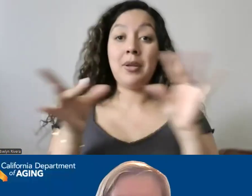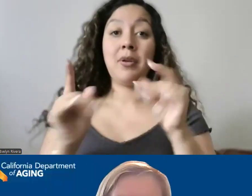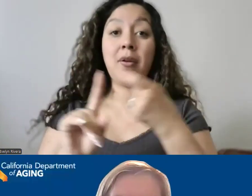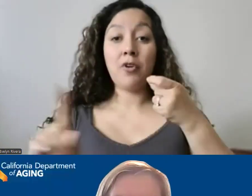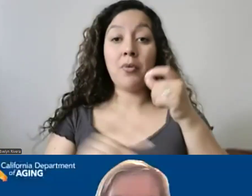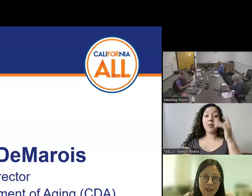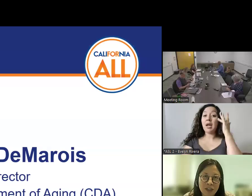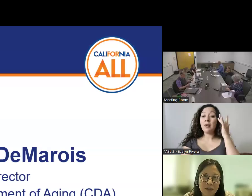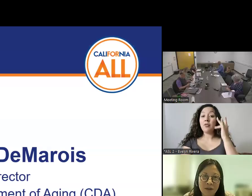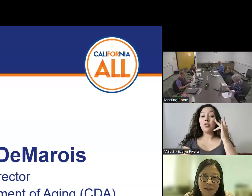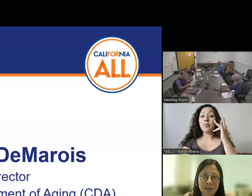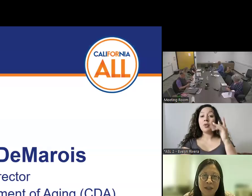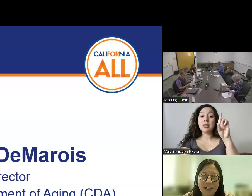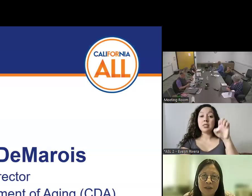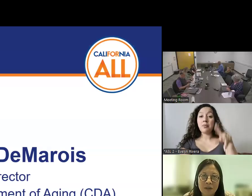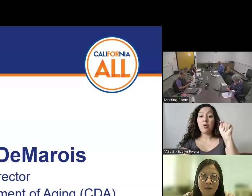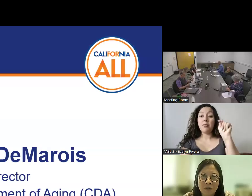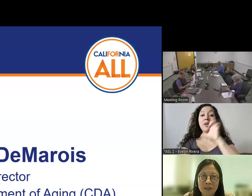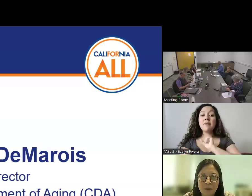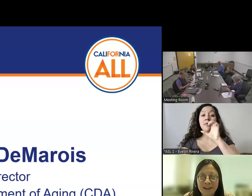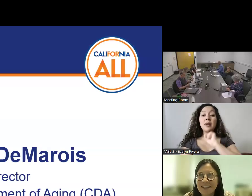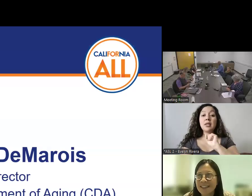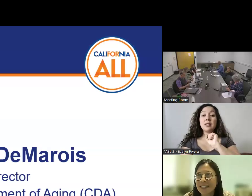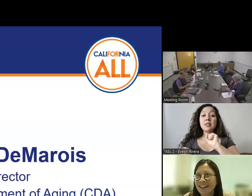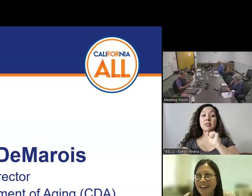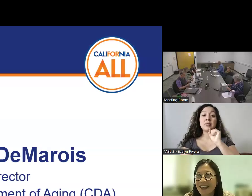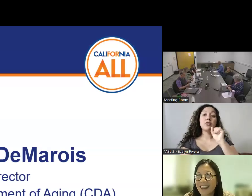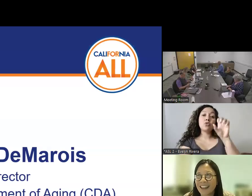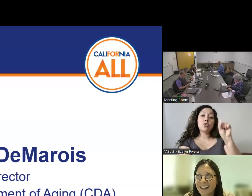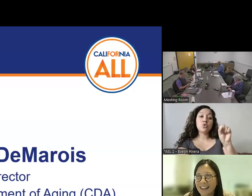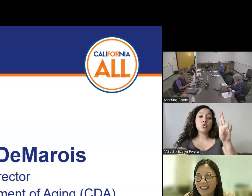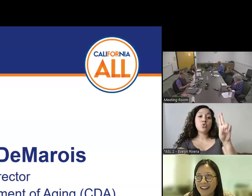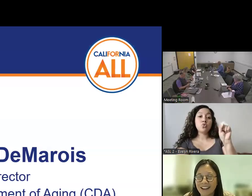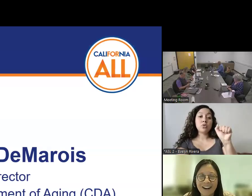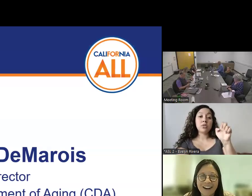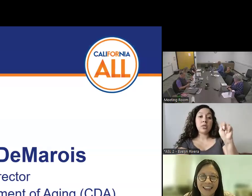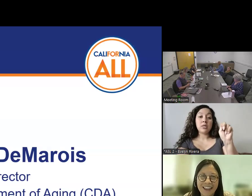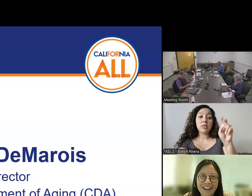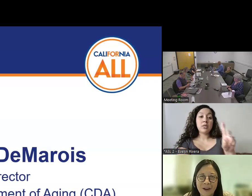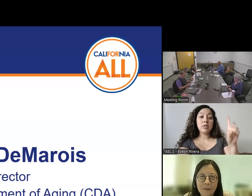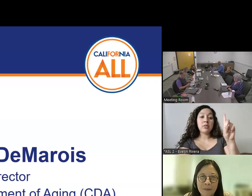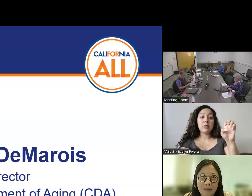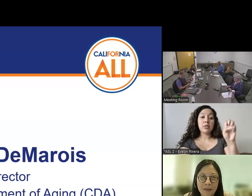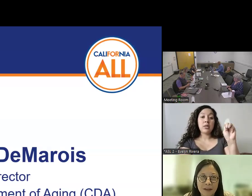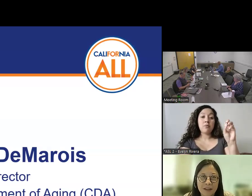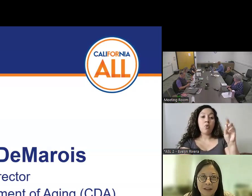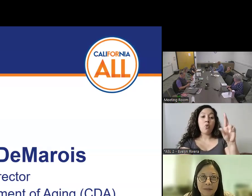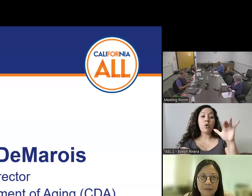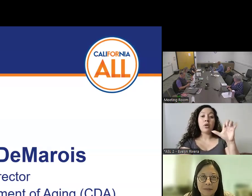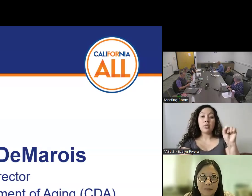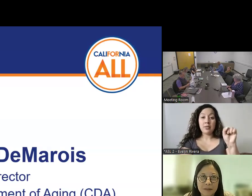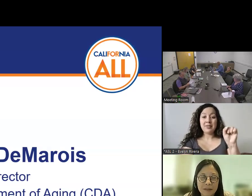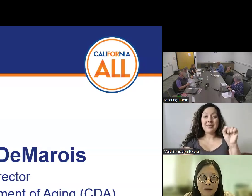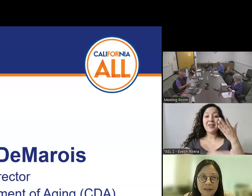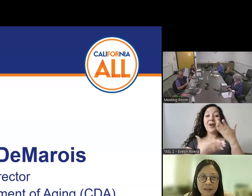California Department of Aging Director Susan DeMorris. Here you are. Thank you.